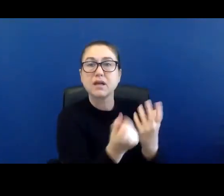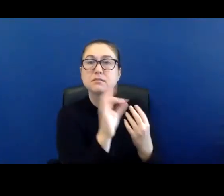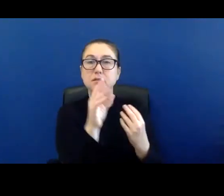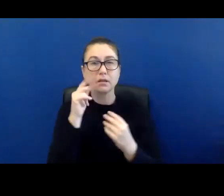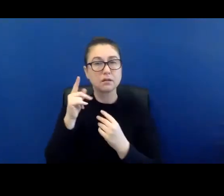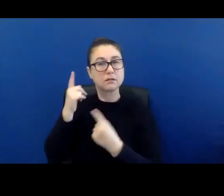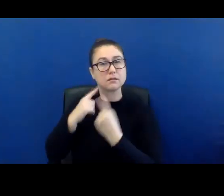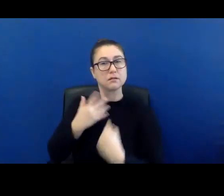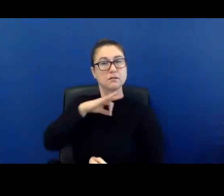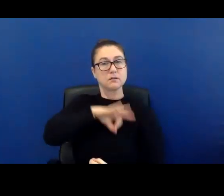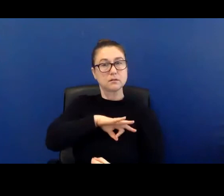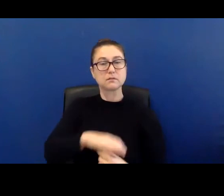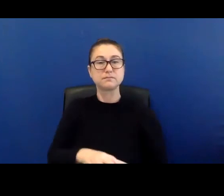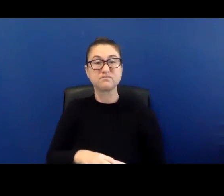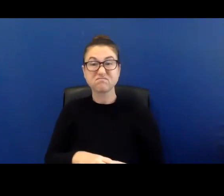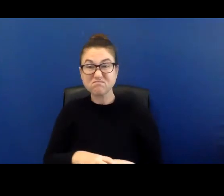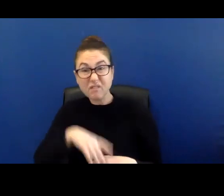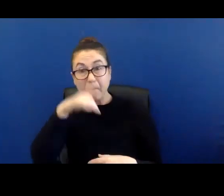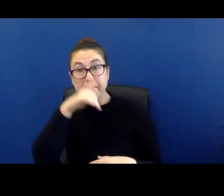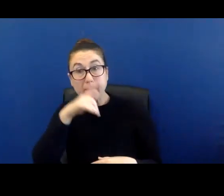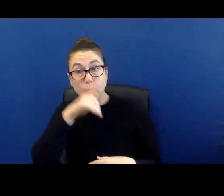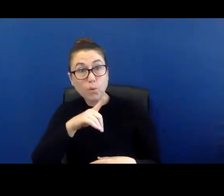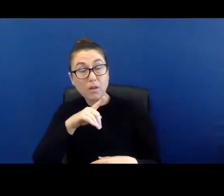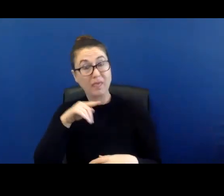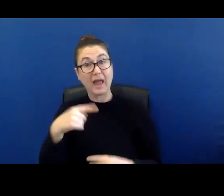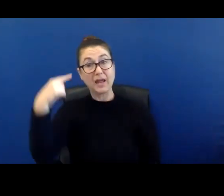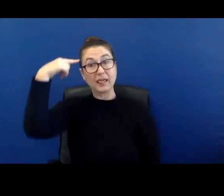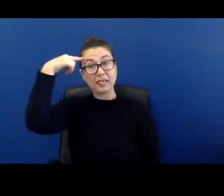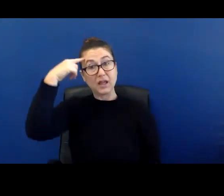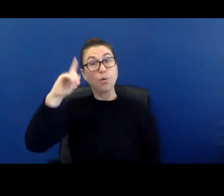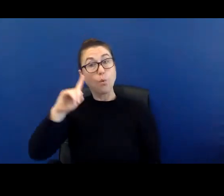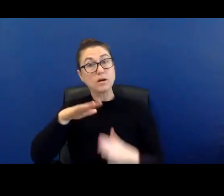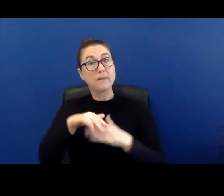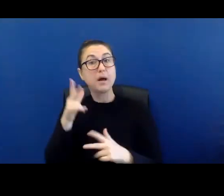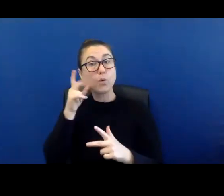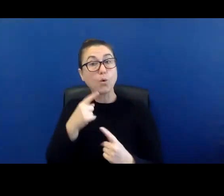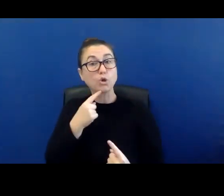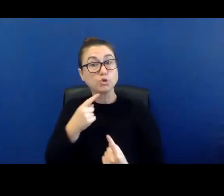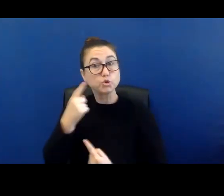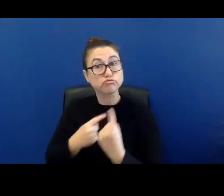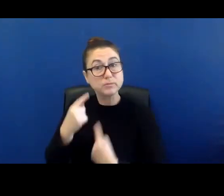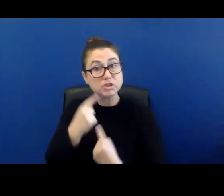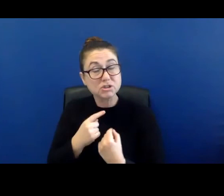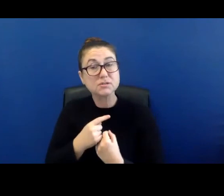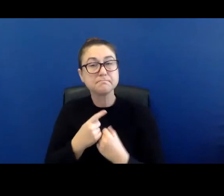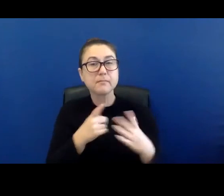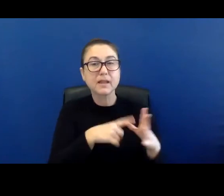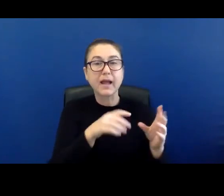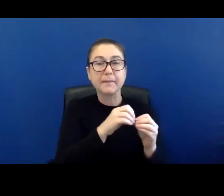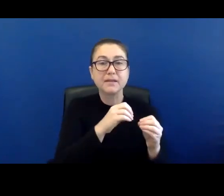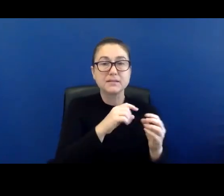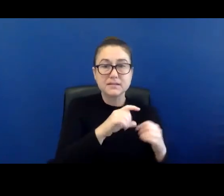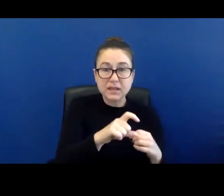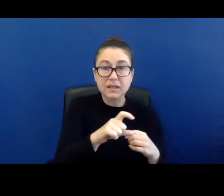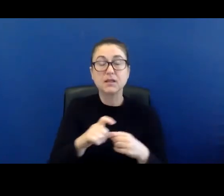user reflections so far, the user feedback so far about audio description on the ABC and SBS